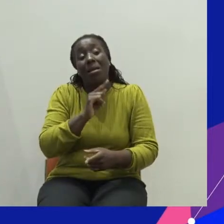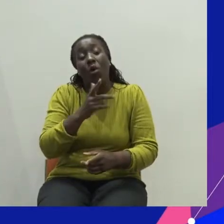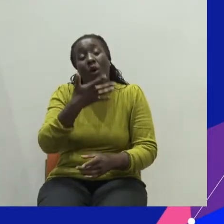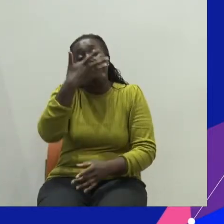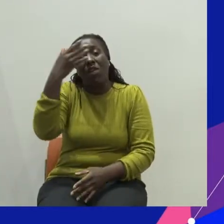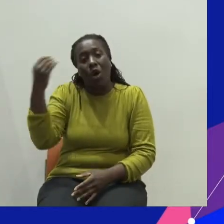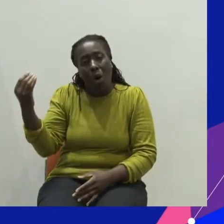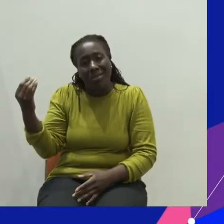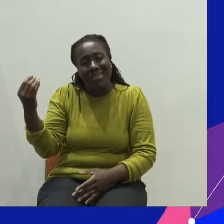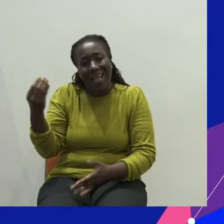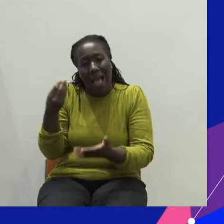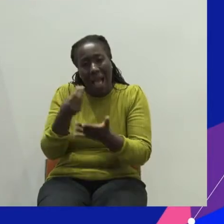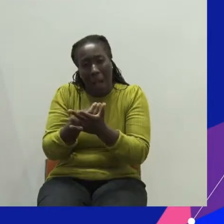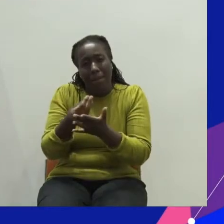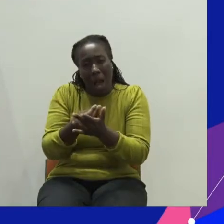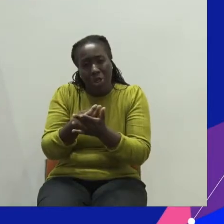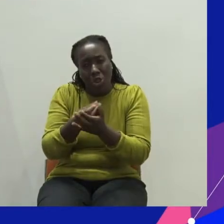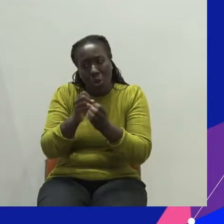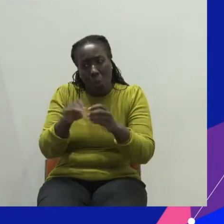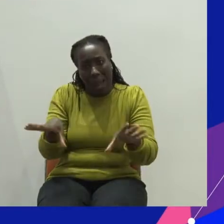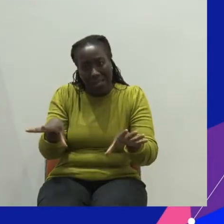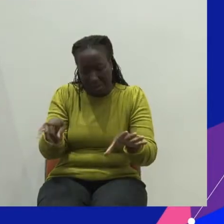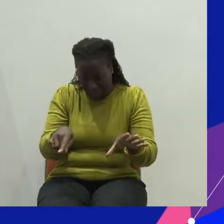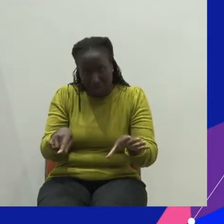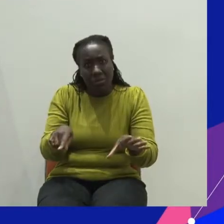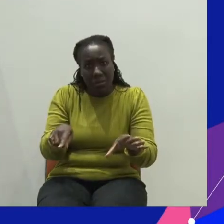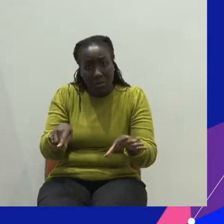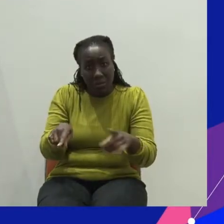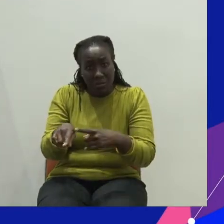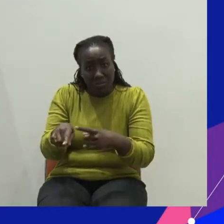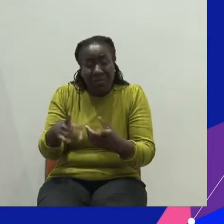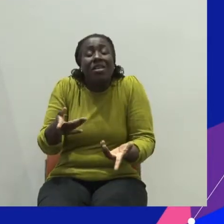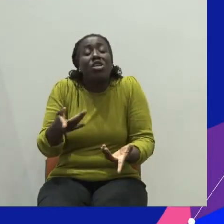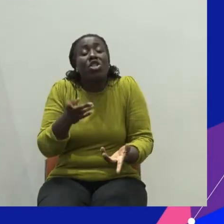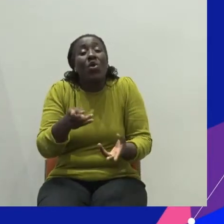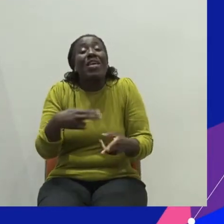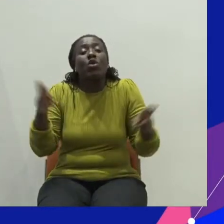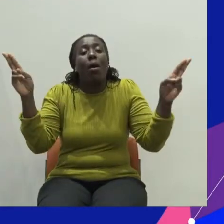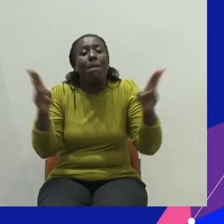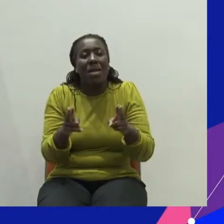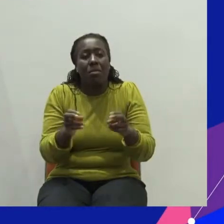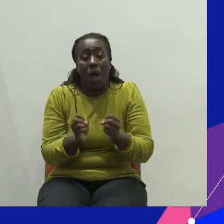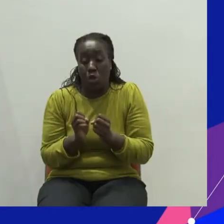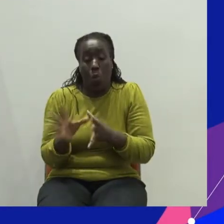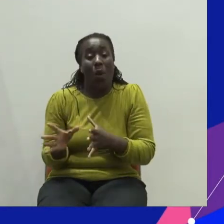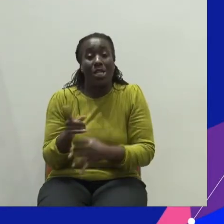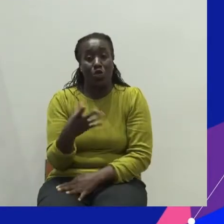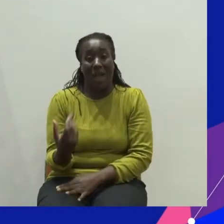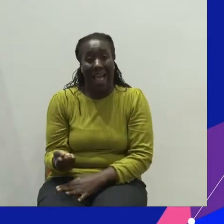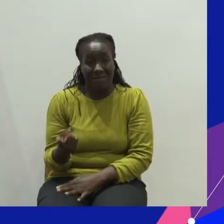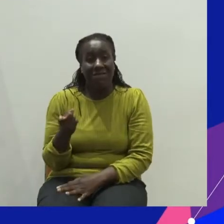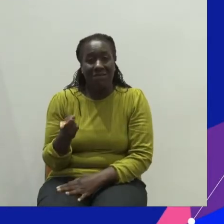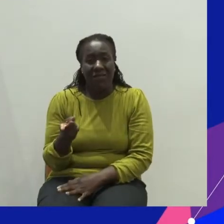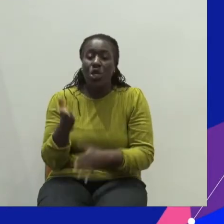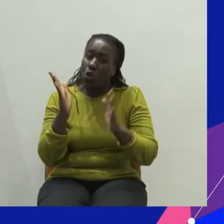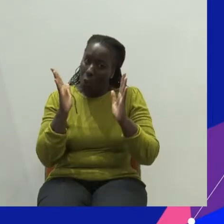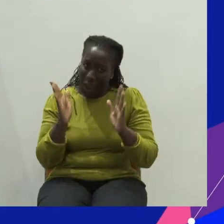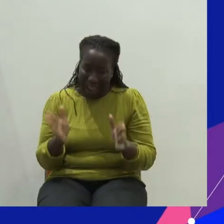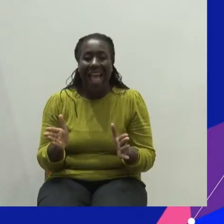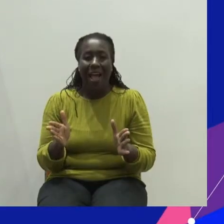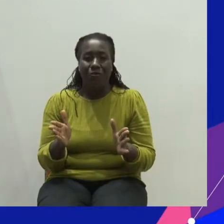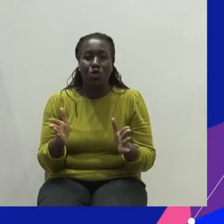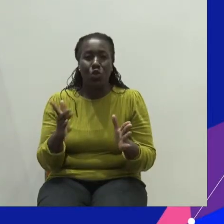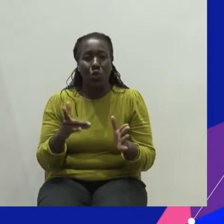deal with waste. Right. So the first answer is you actually, if you're going to minimize the waste that you have, you do have to get your titers,